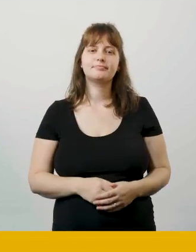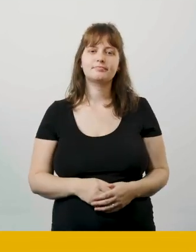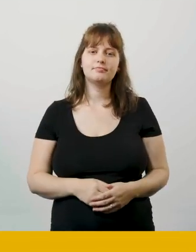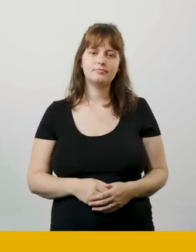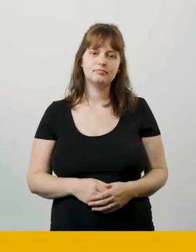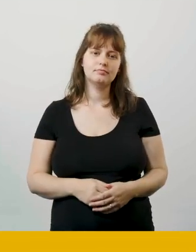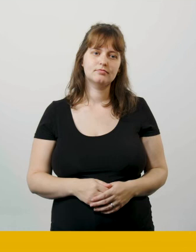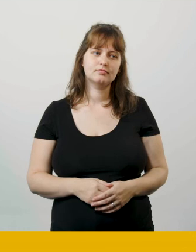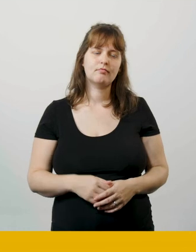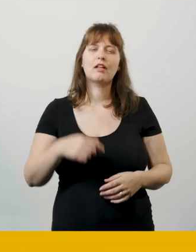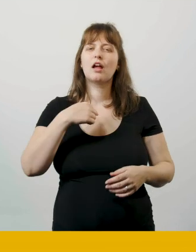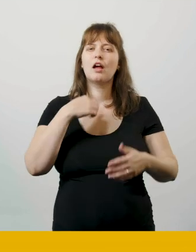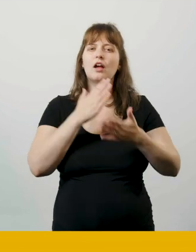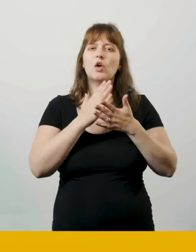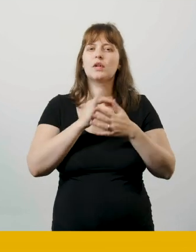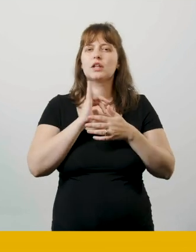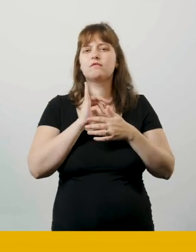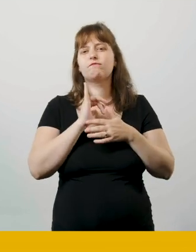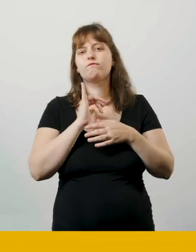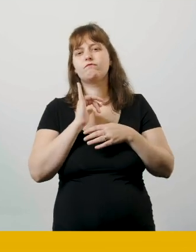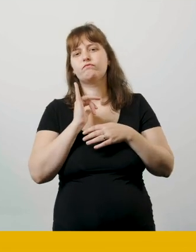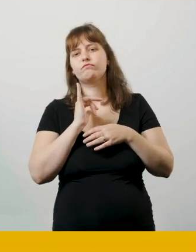I had prepared some